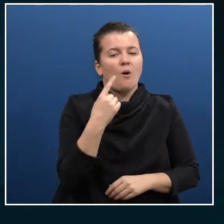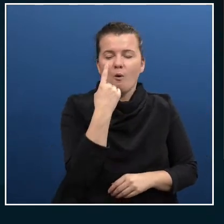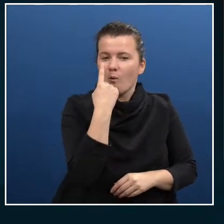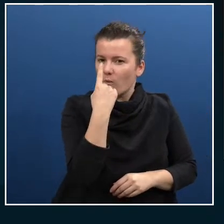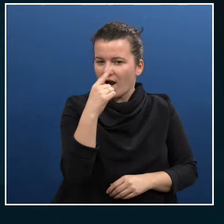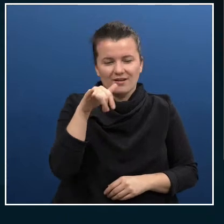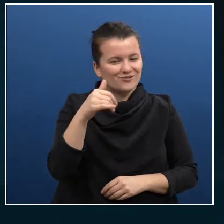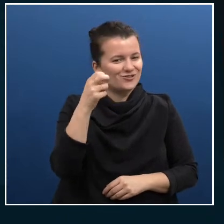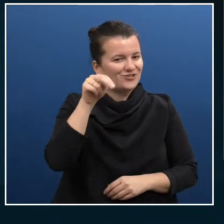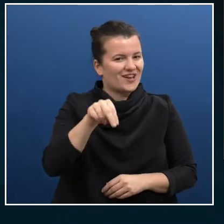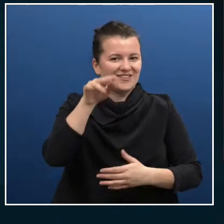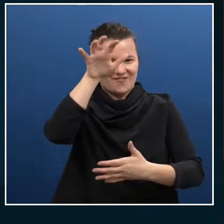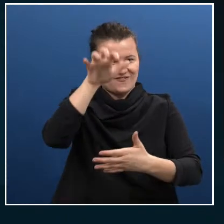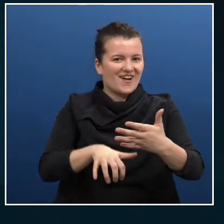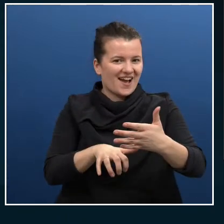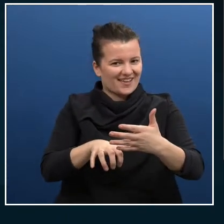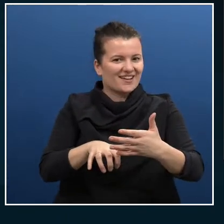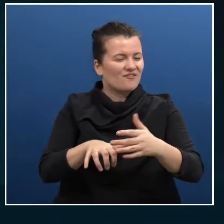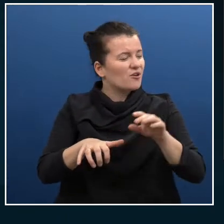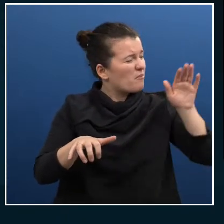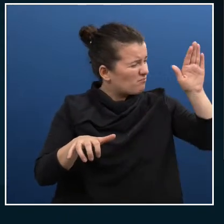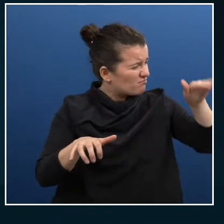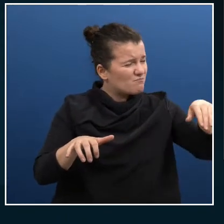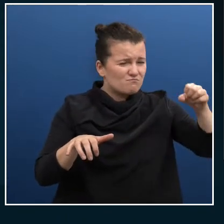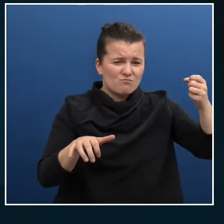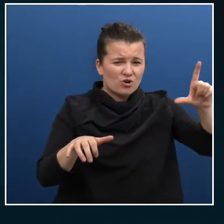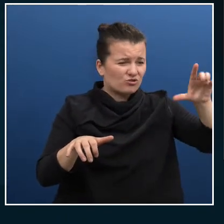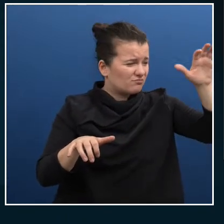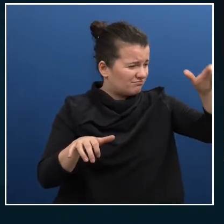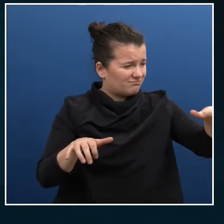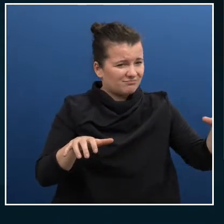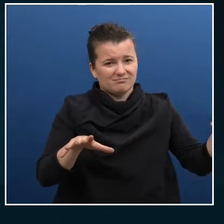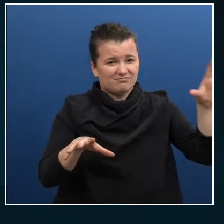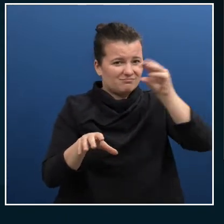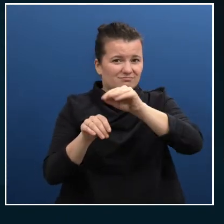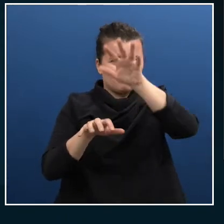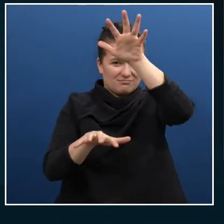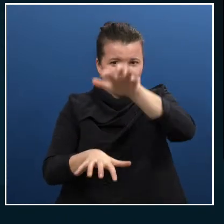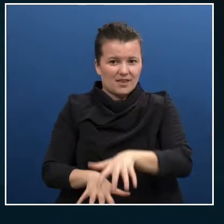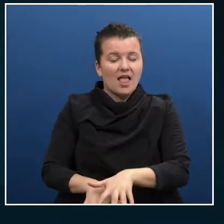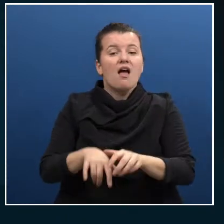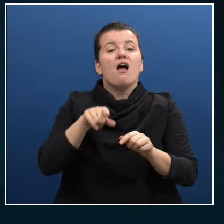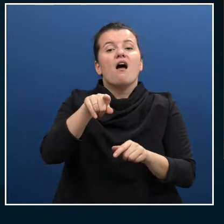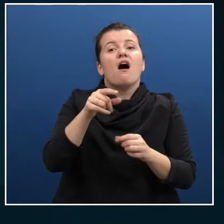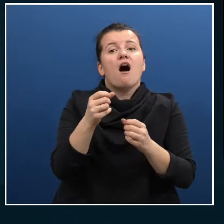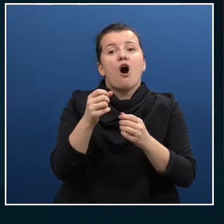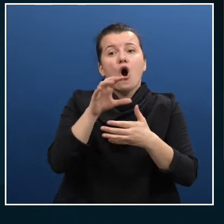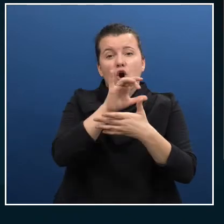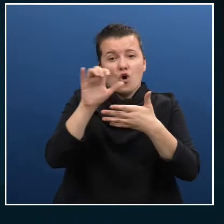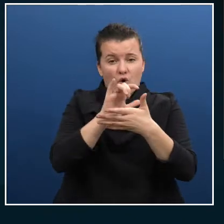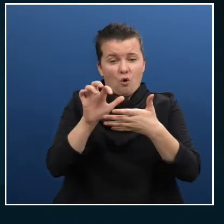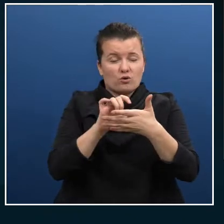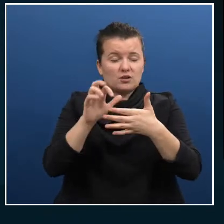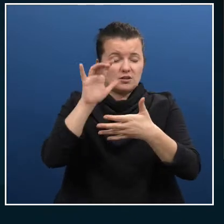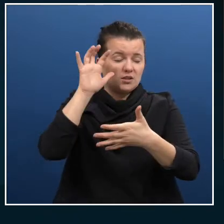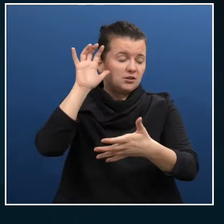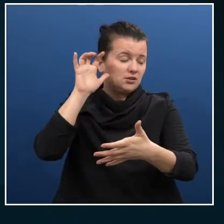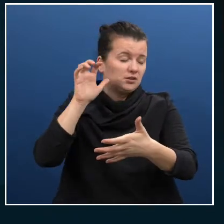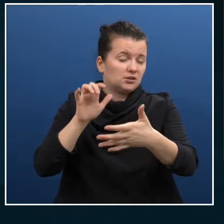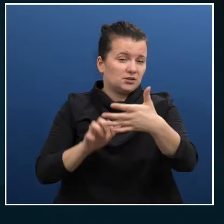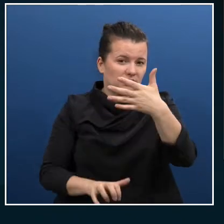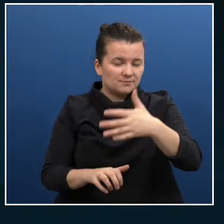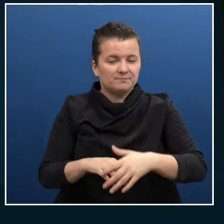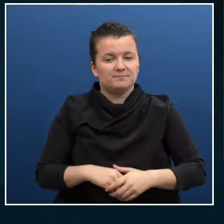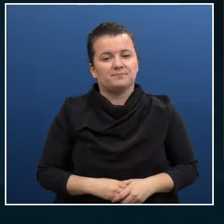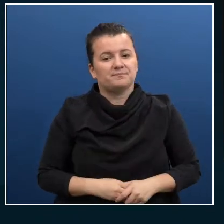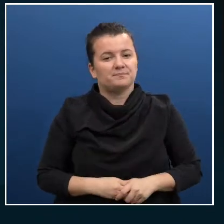file. As you can see, it's a lot of code to read, right? But what I wanted to show you is the way it works. For example, let's